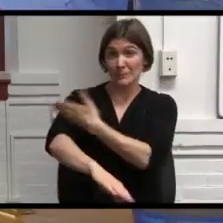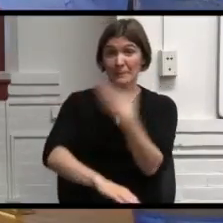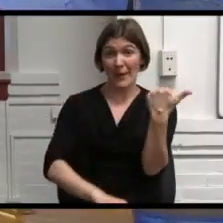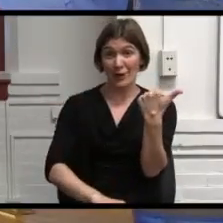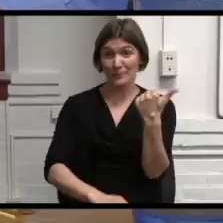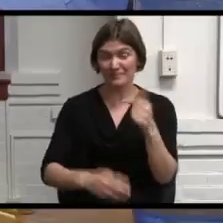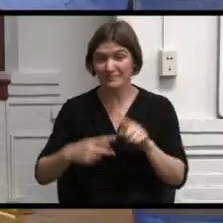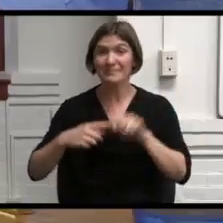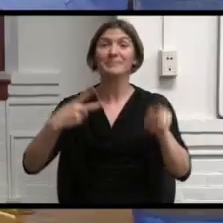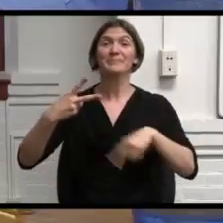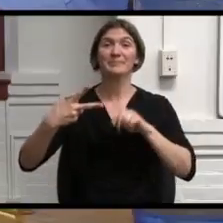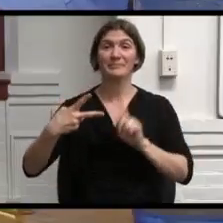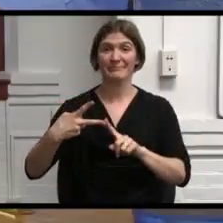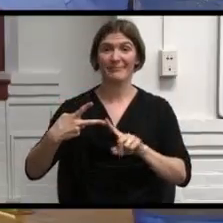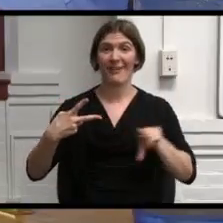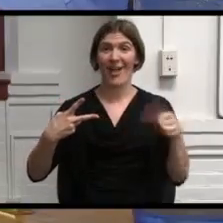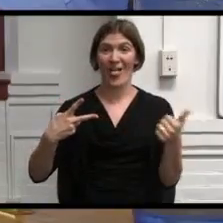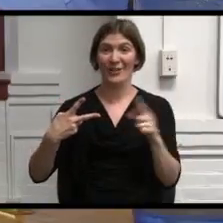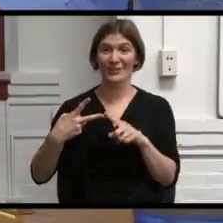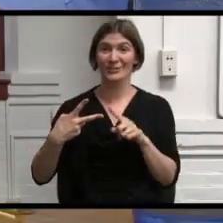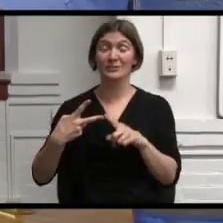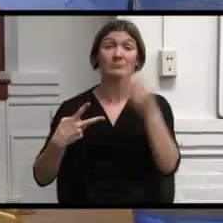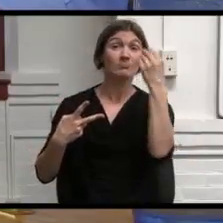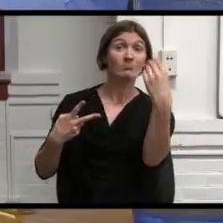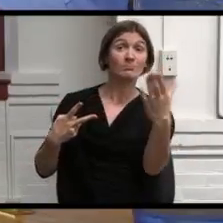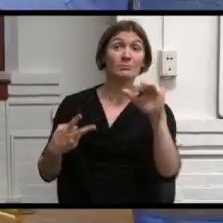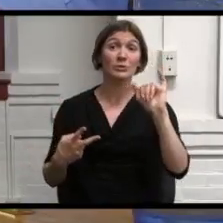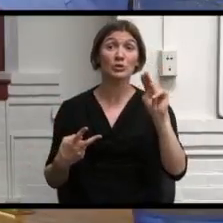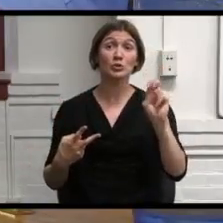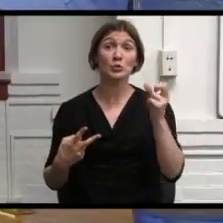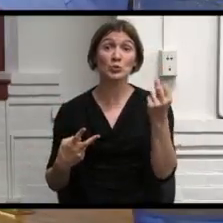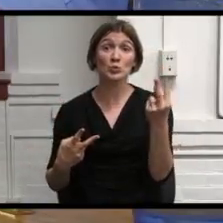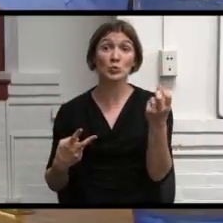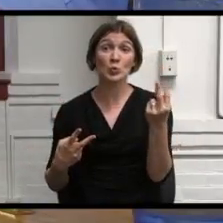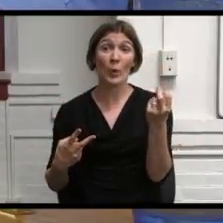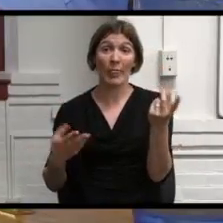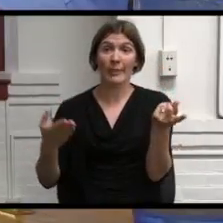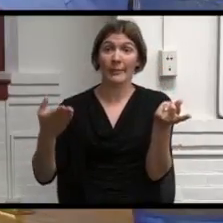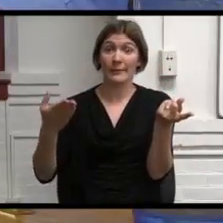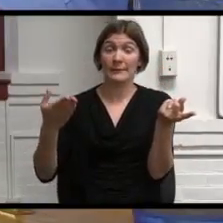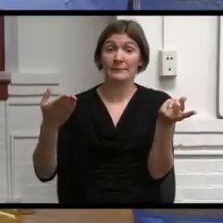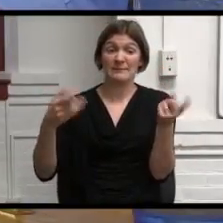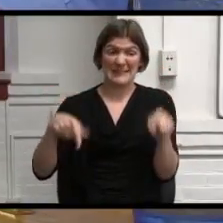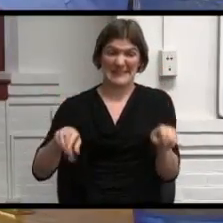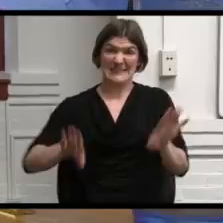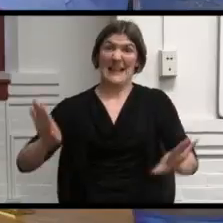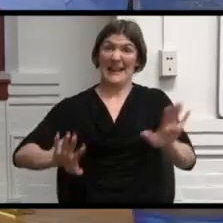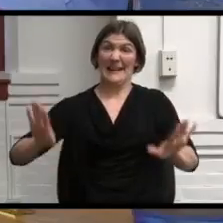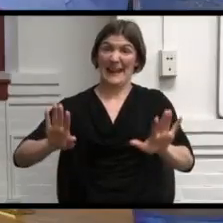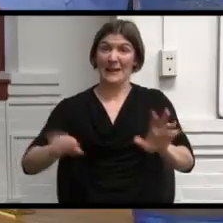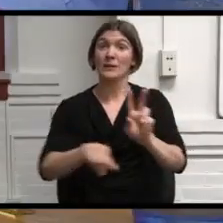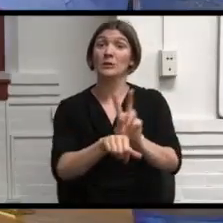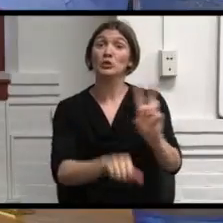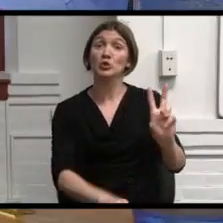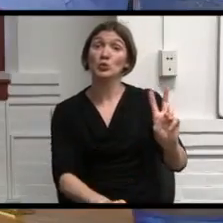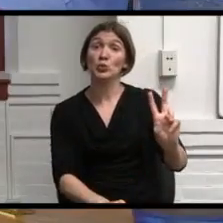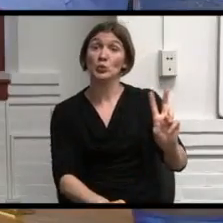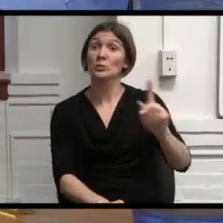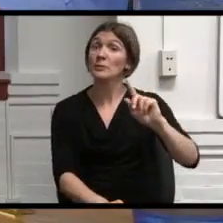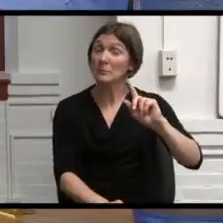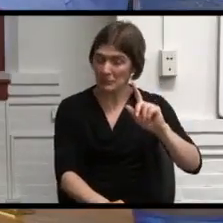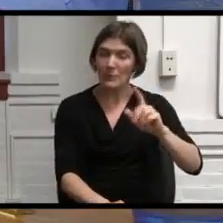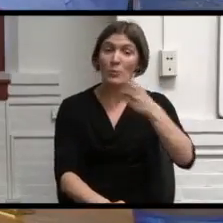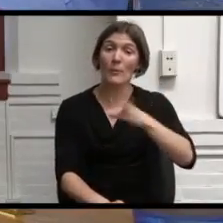that. And the second thing is on June 12th at 2 p.m. on the